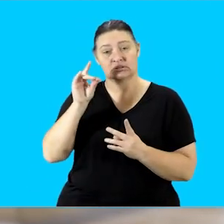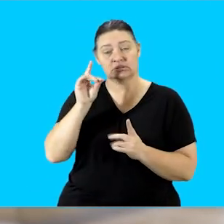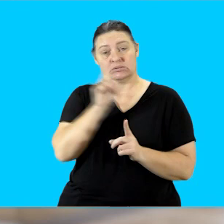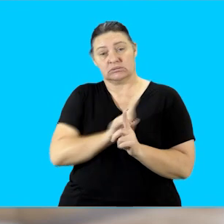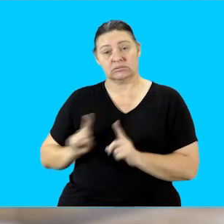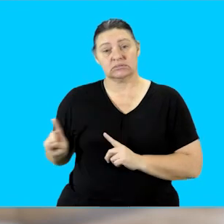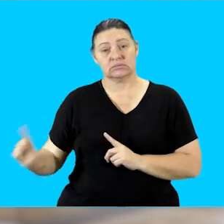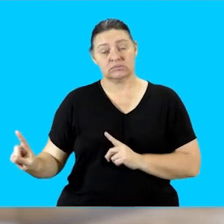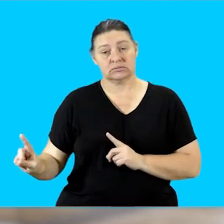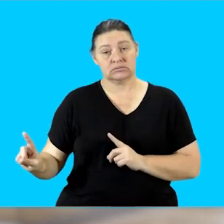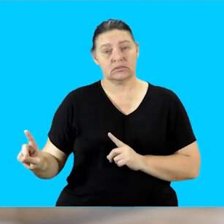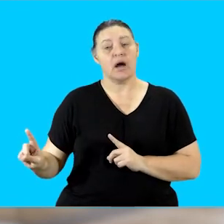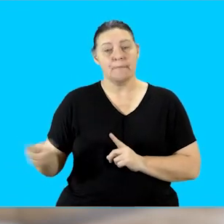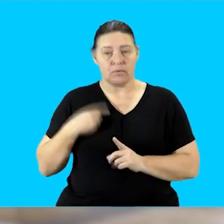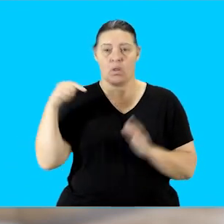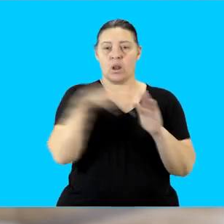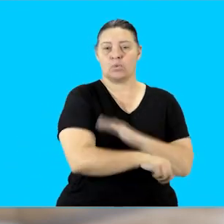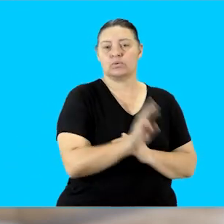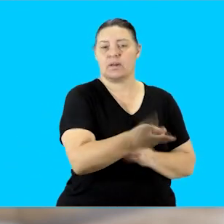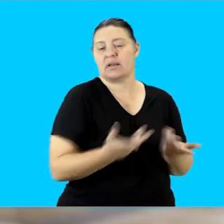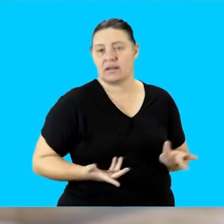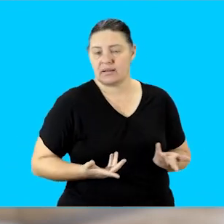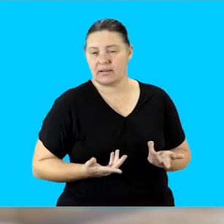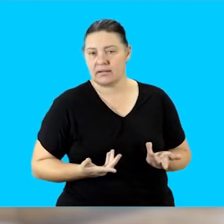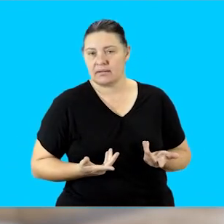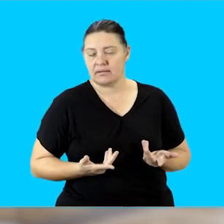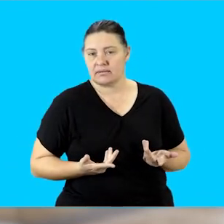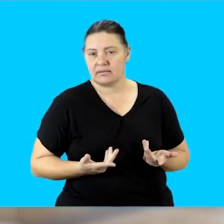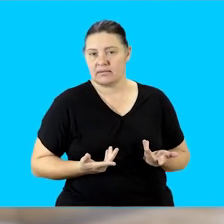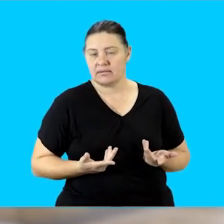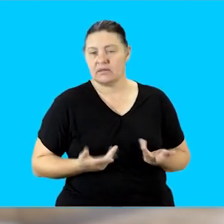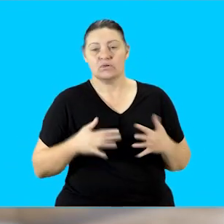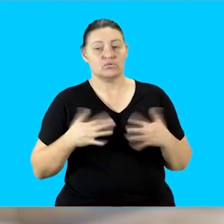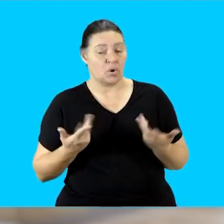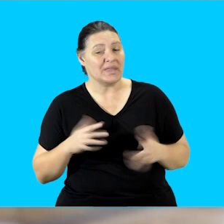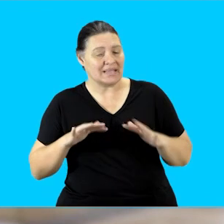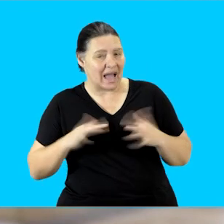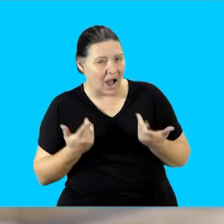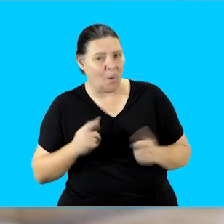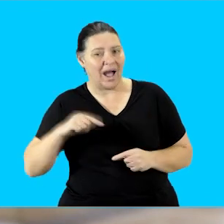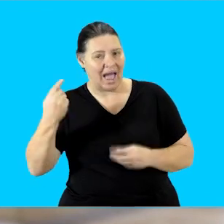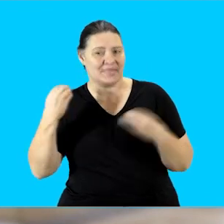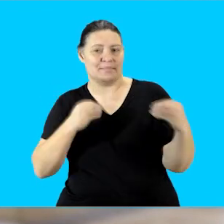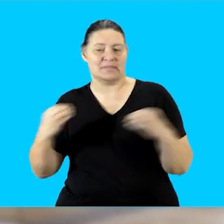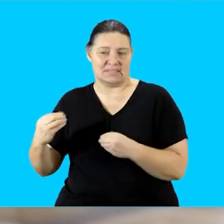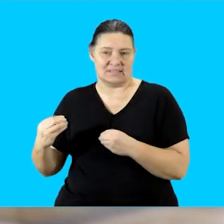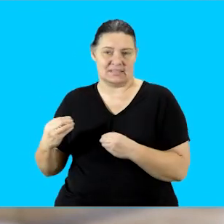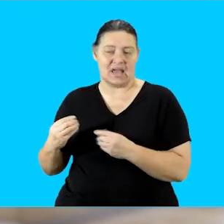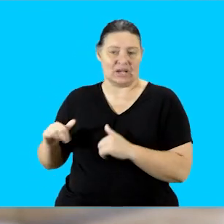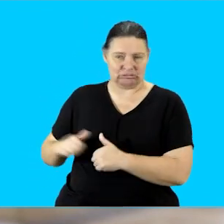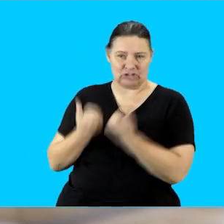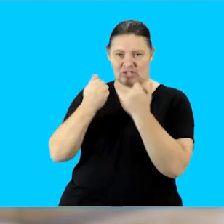to go and buy to business number B, then obviously we are going to lose income as a business. So that's how these other